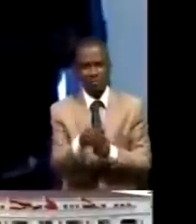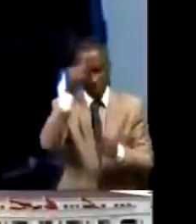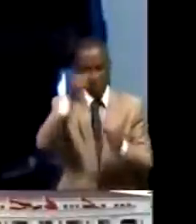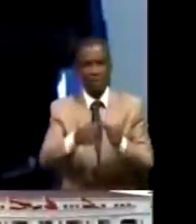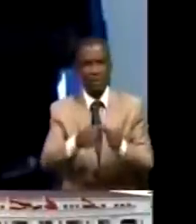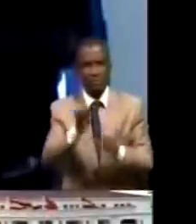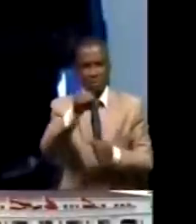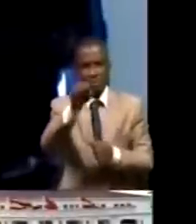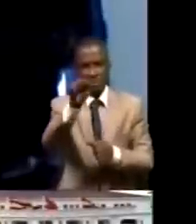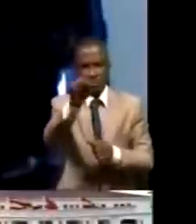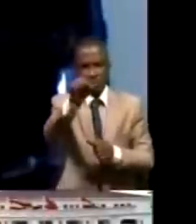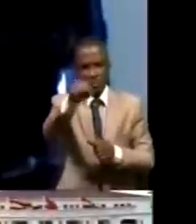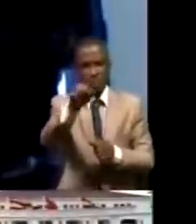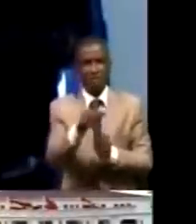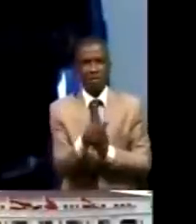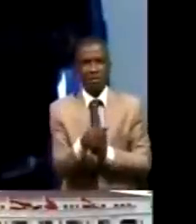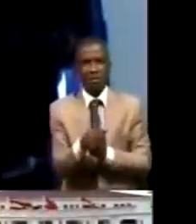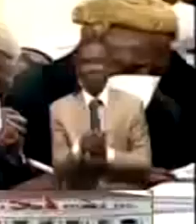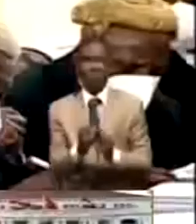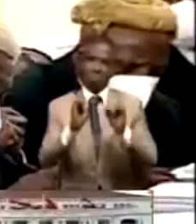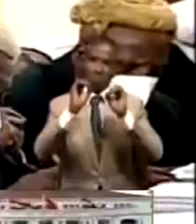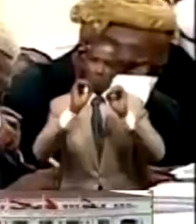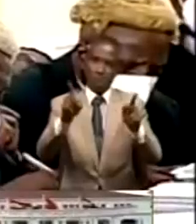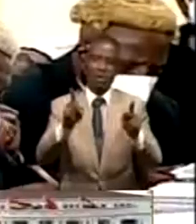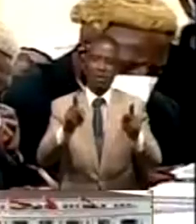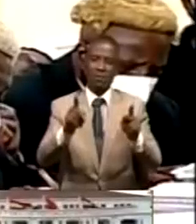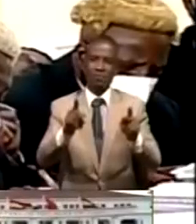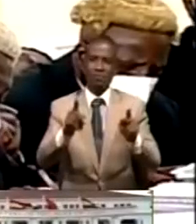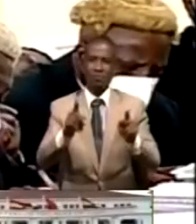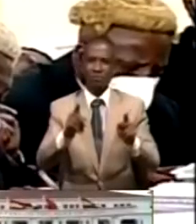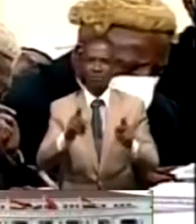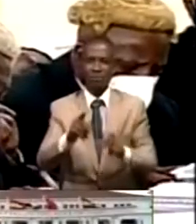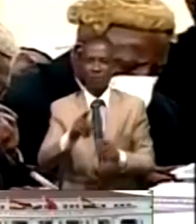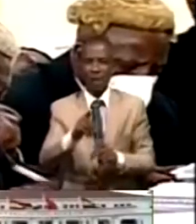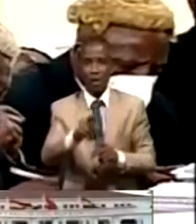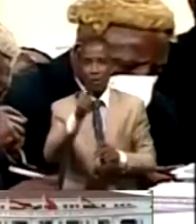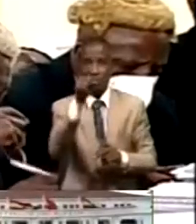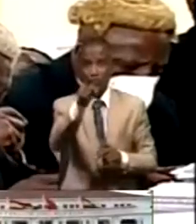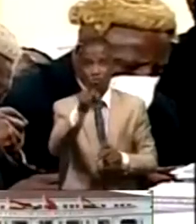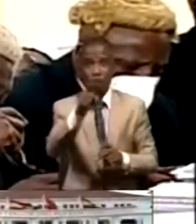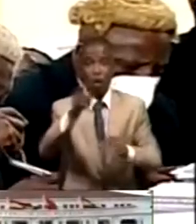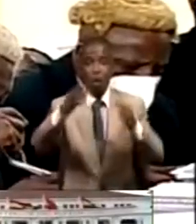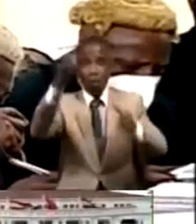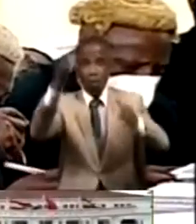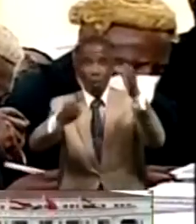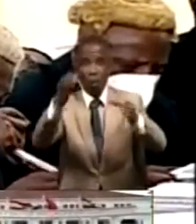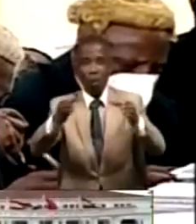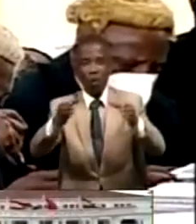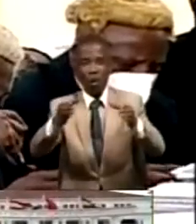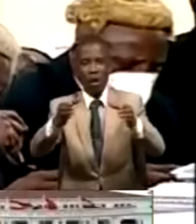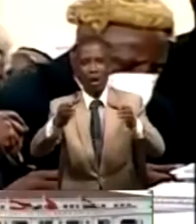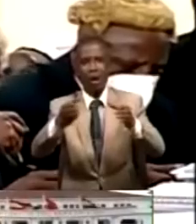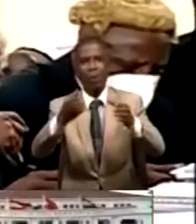Good. Now, in spite of that, you want this court and the people of Ghana to